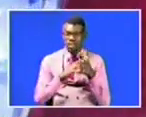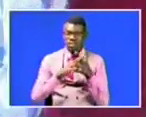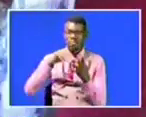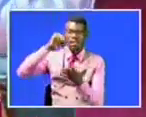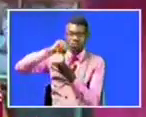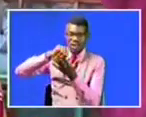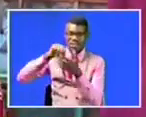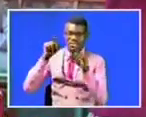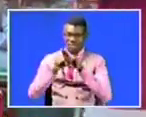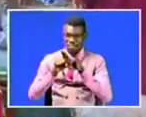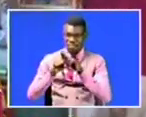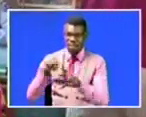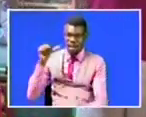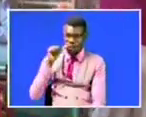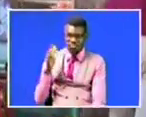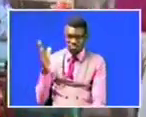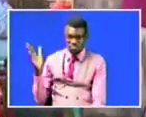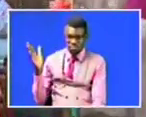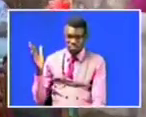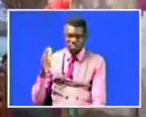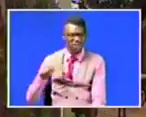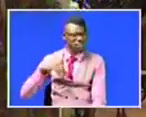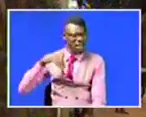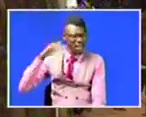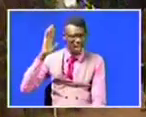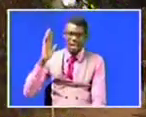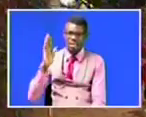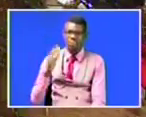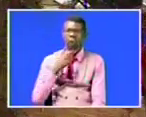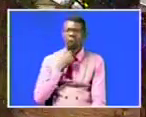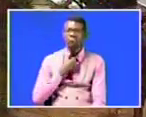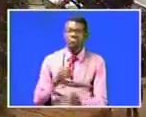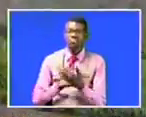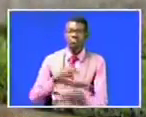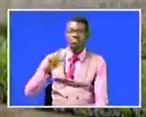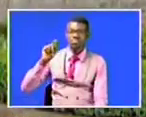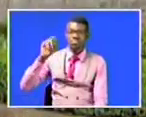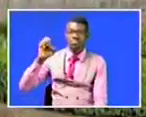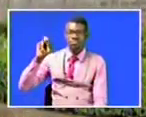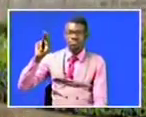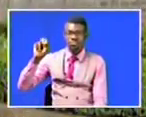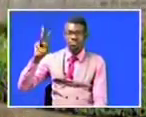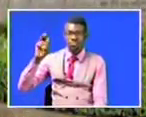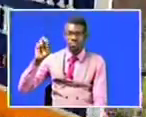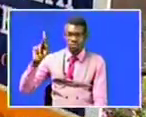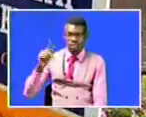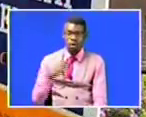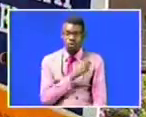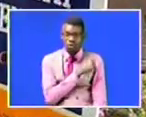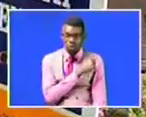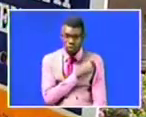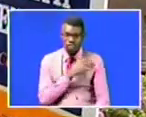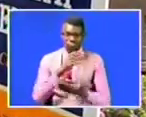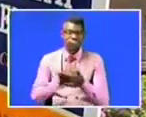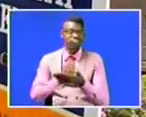UK, areas of higher esophageal cancer. Tenwek Hospital has stood out as the most preferred hospital for referral